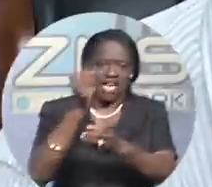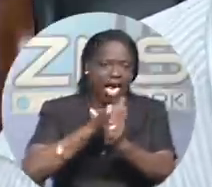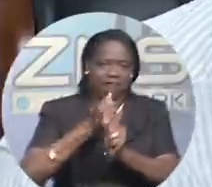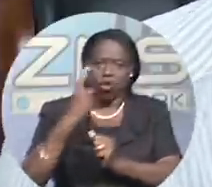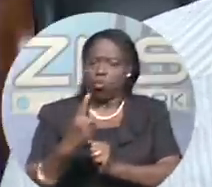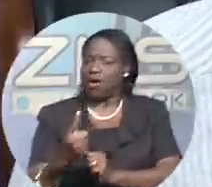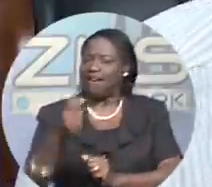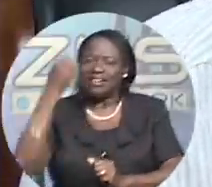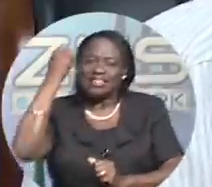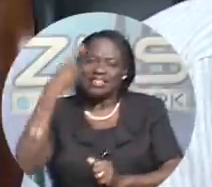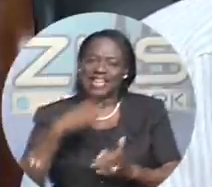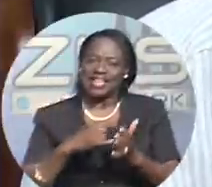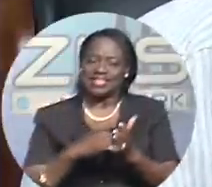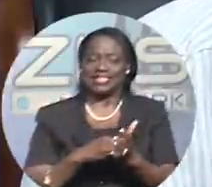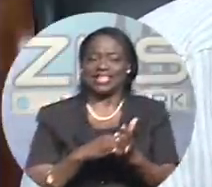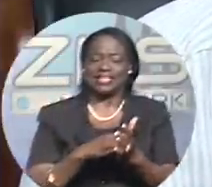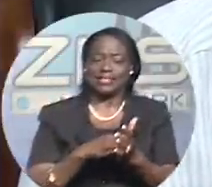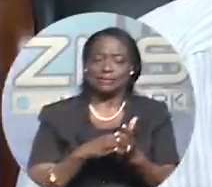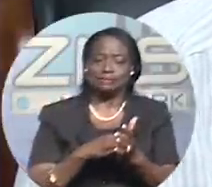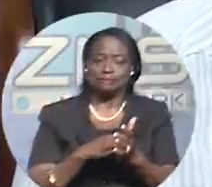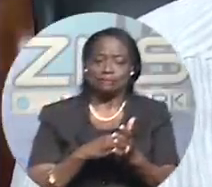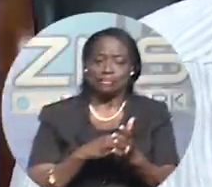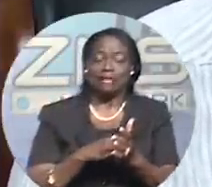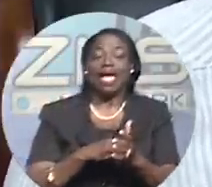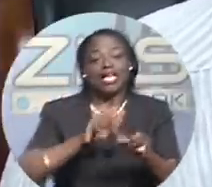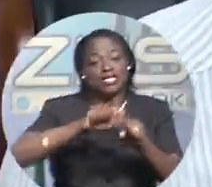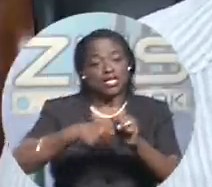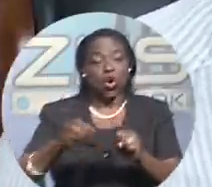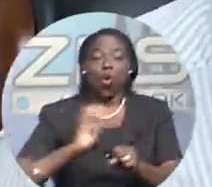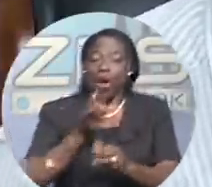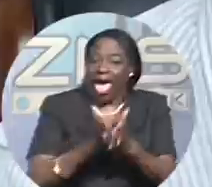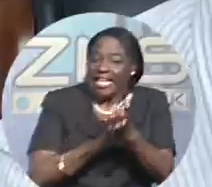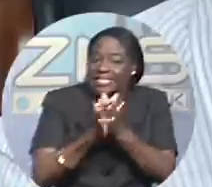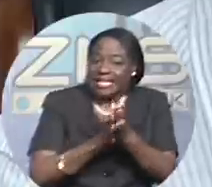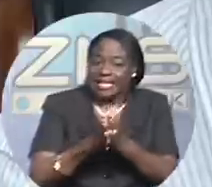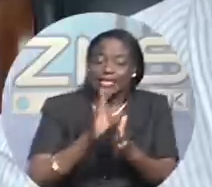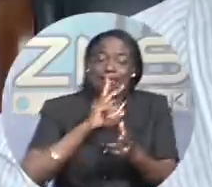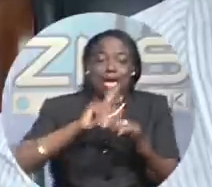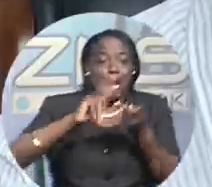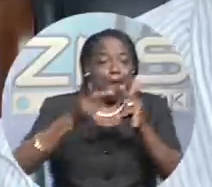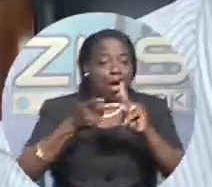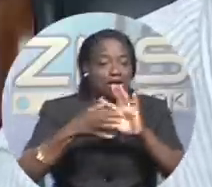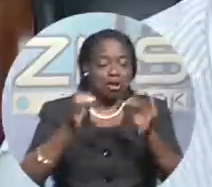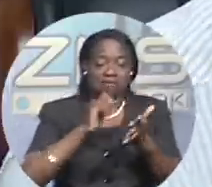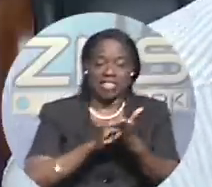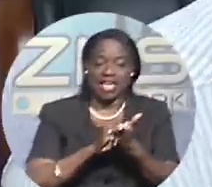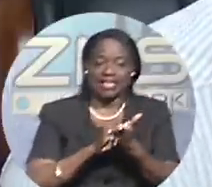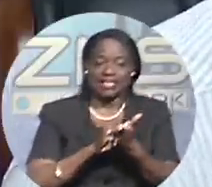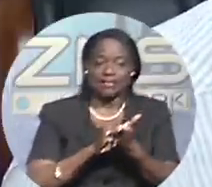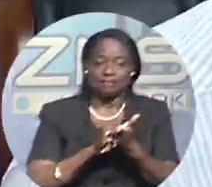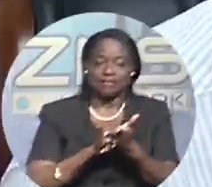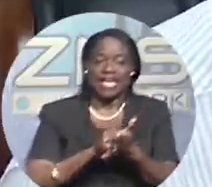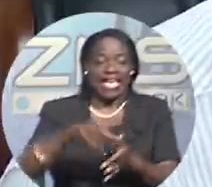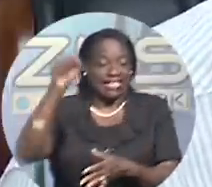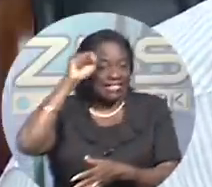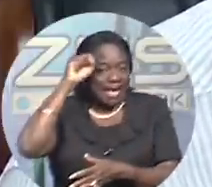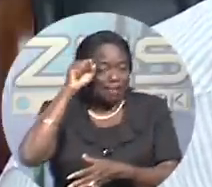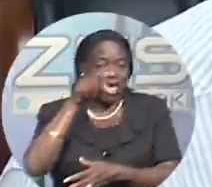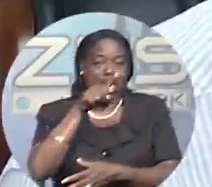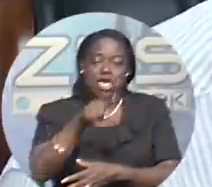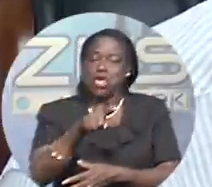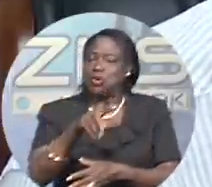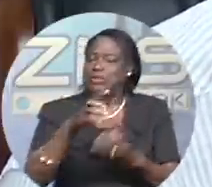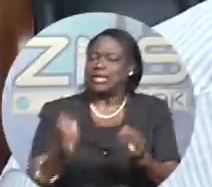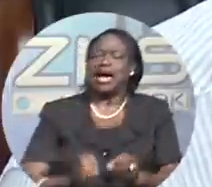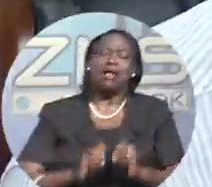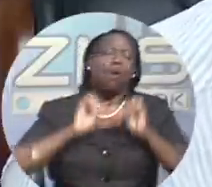think your example is right on point. And so we're very excited to be a partner of that. Sammy, you did an